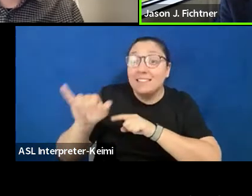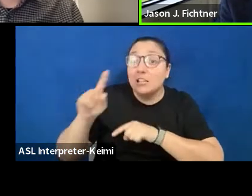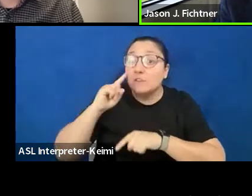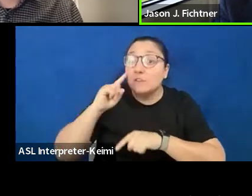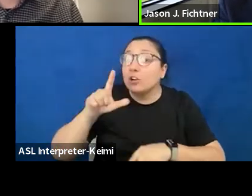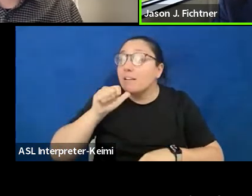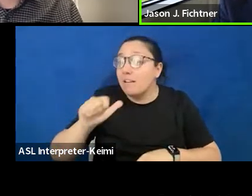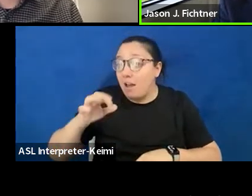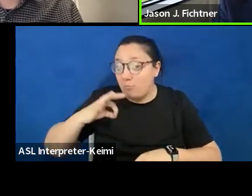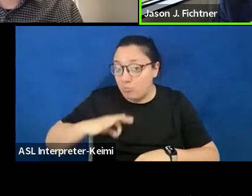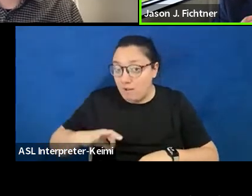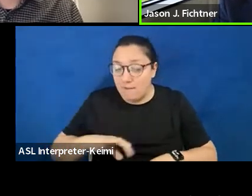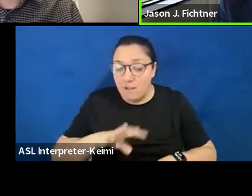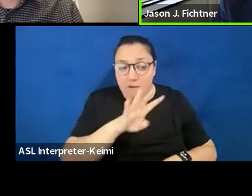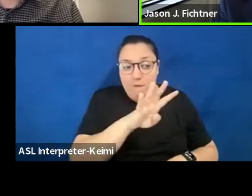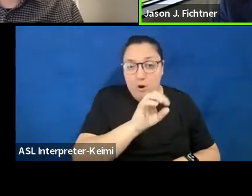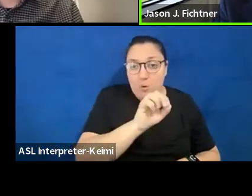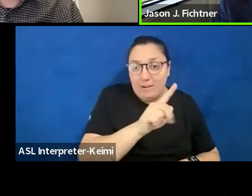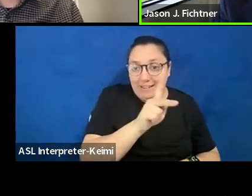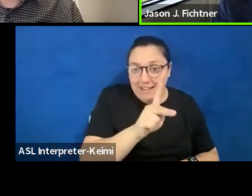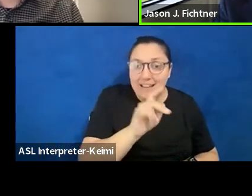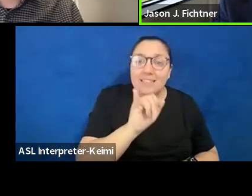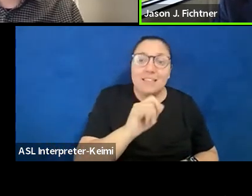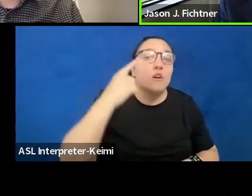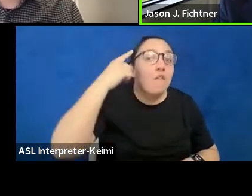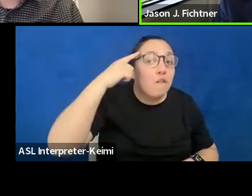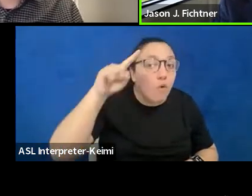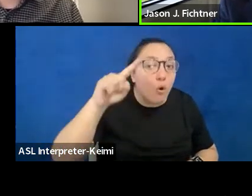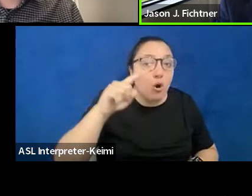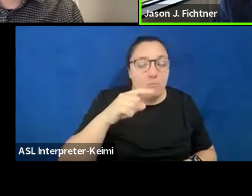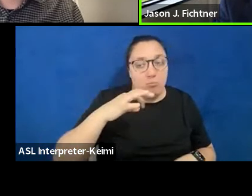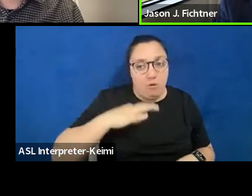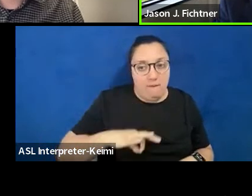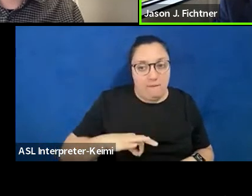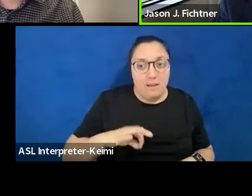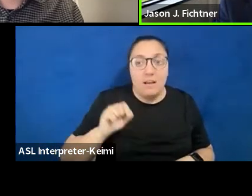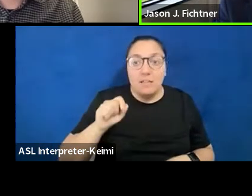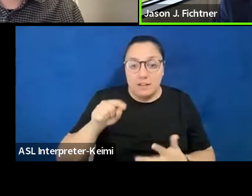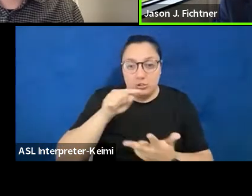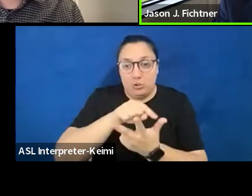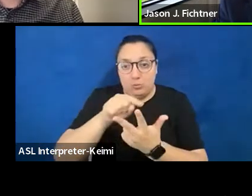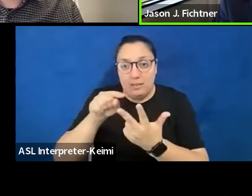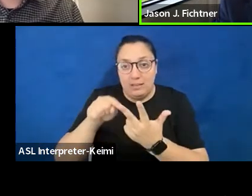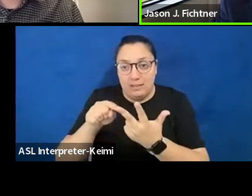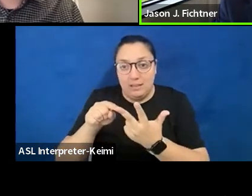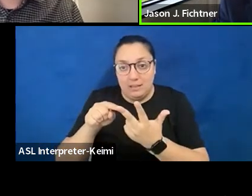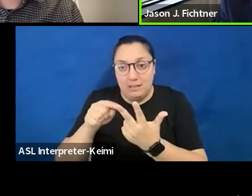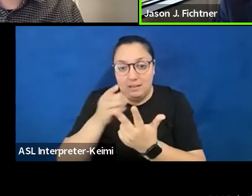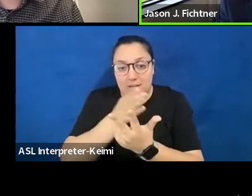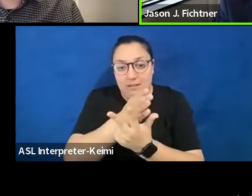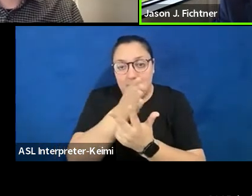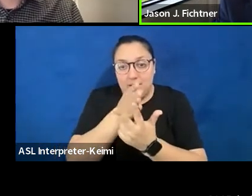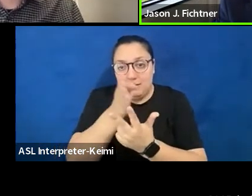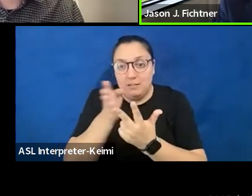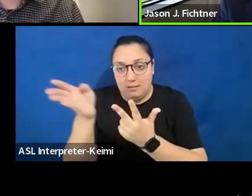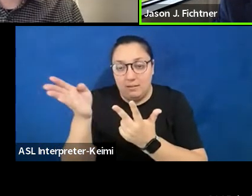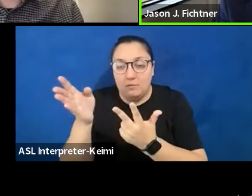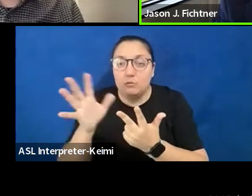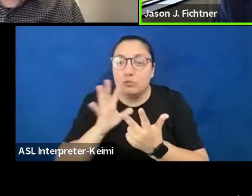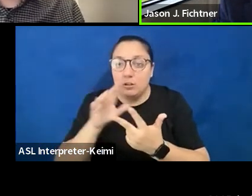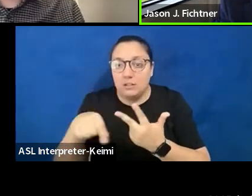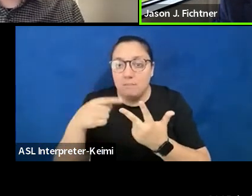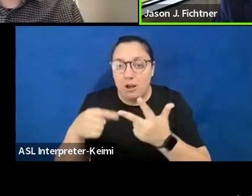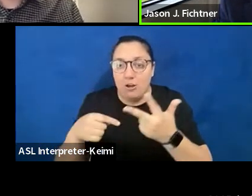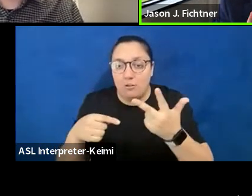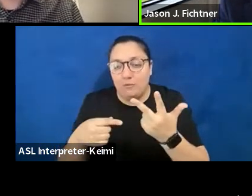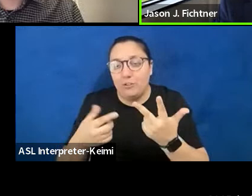401k is for profits. But that is going to be one of the three legs of the old three-legged stool we've talked about, which a three-legged stool is